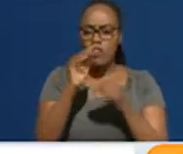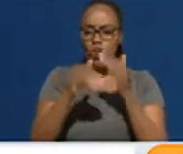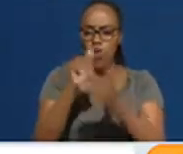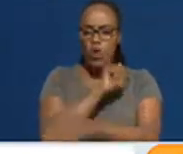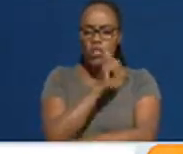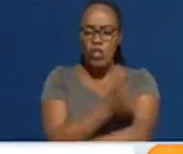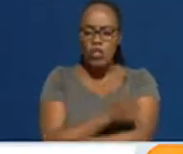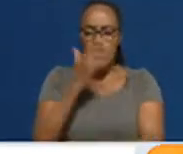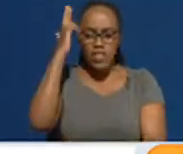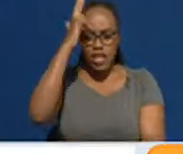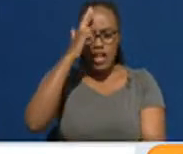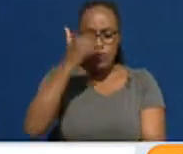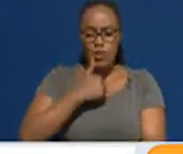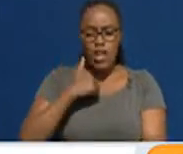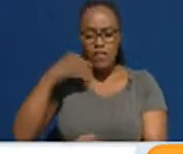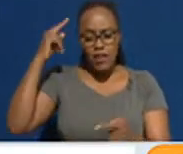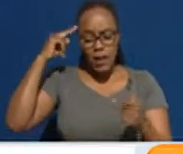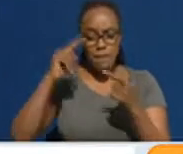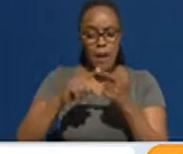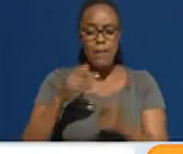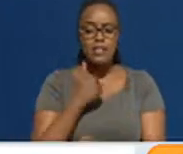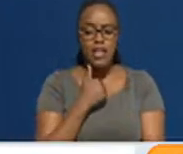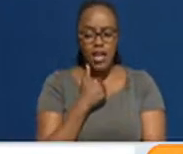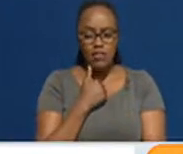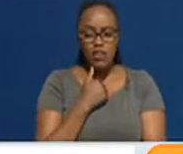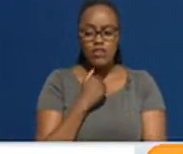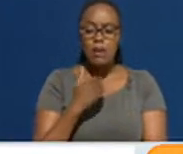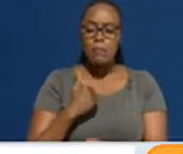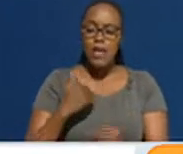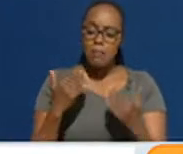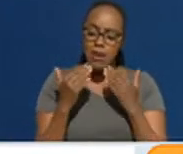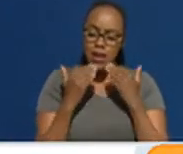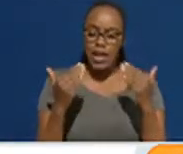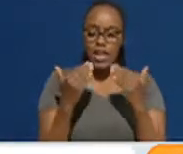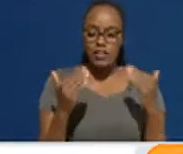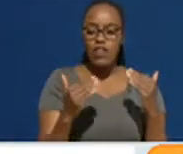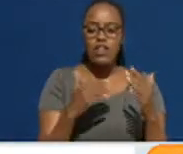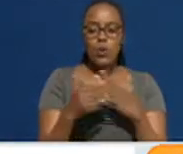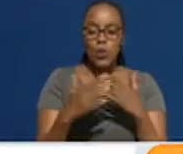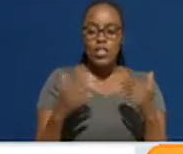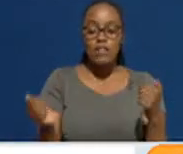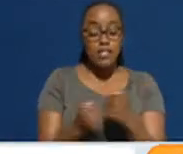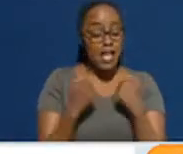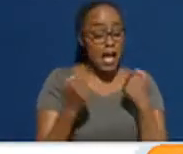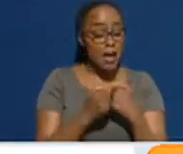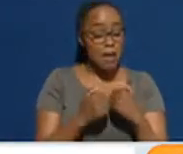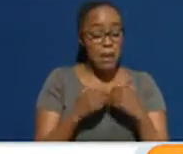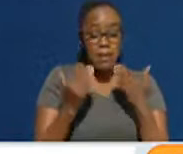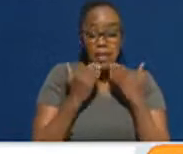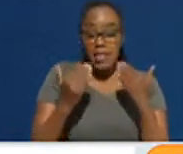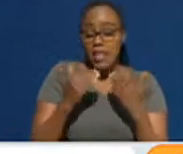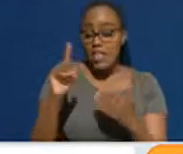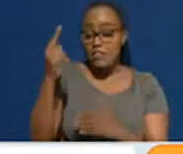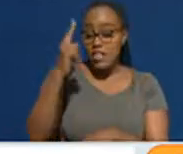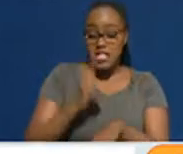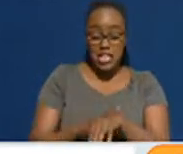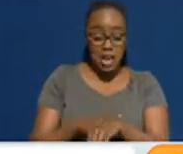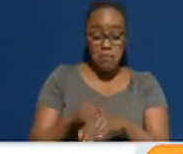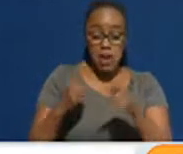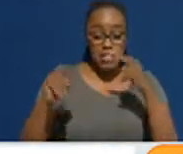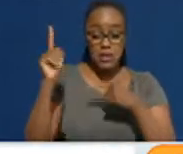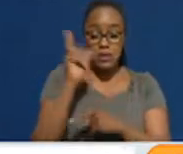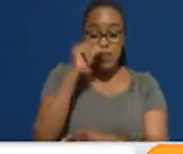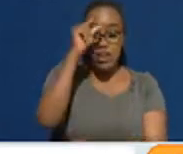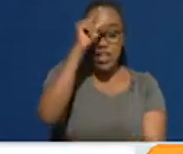a reason and a purpose for it. And so I'm just grateful, and whatever it is, I hope it keeps happening, that the first shot at Senate worked,